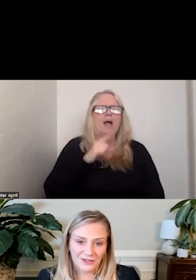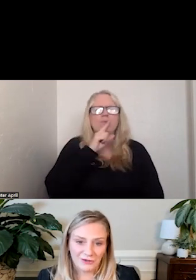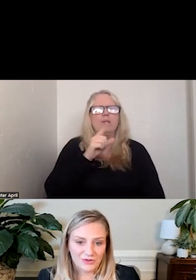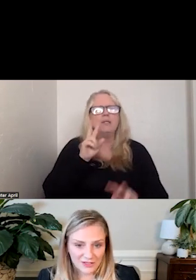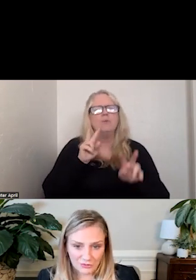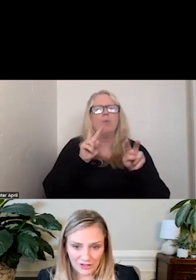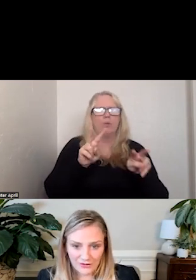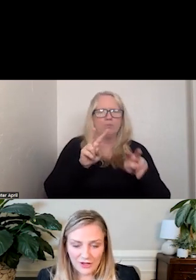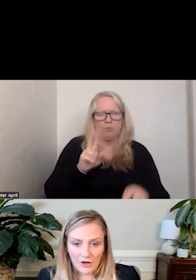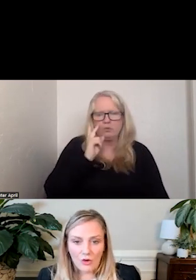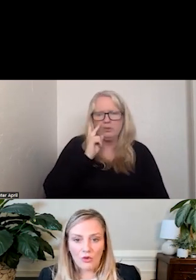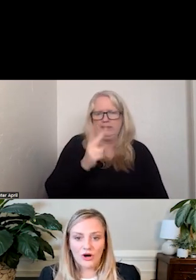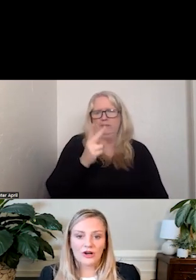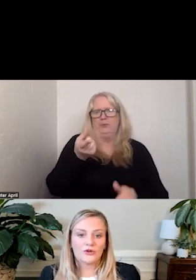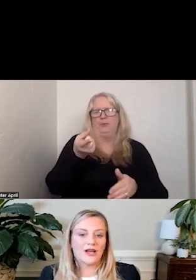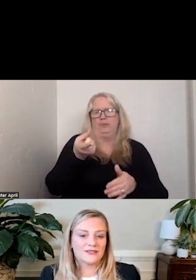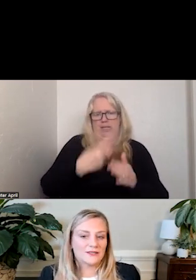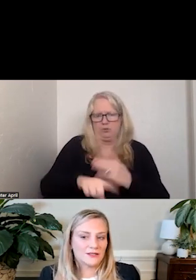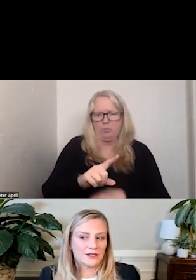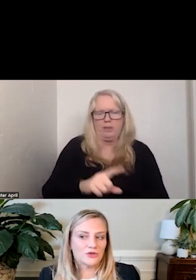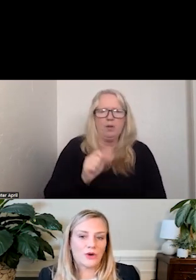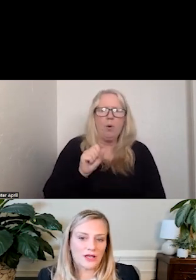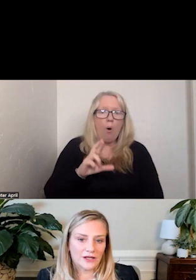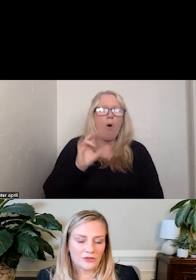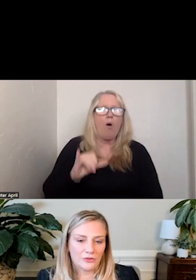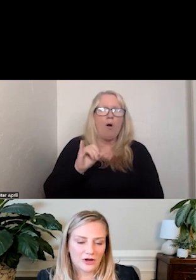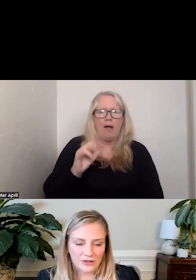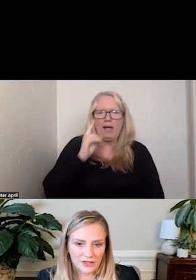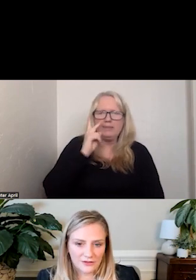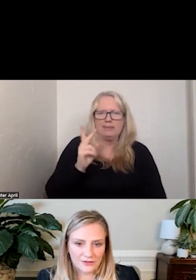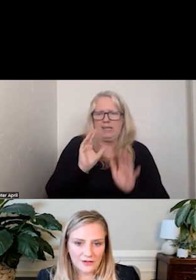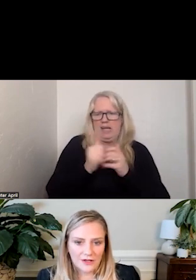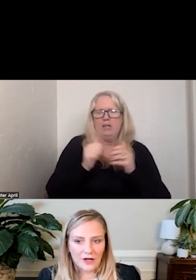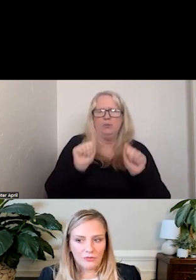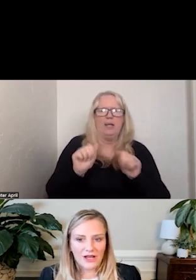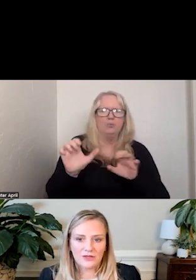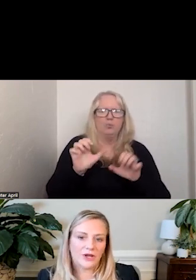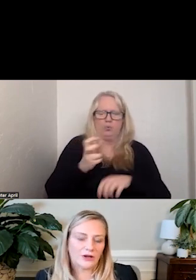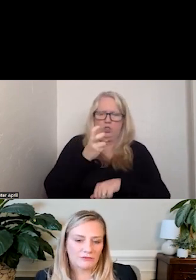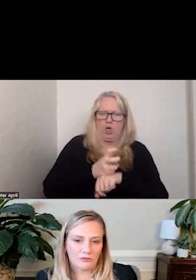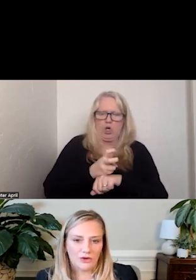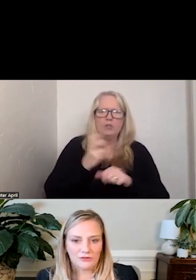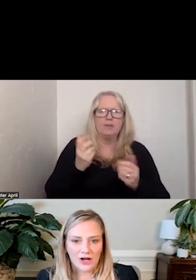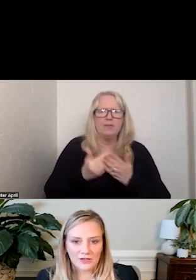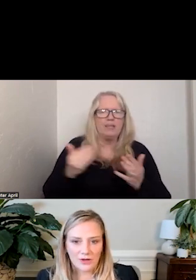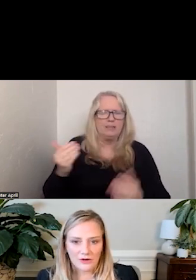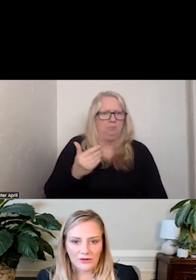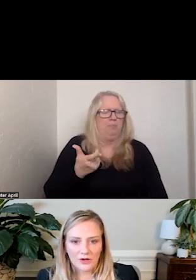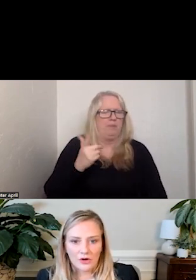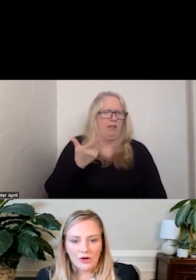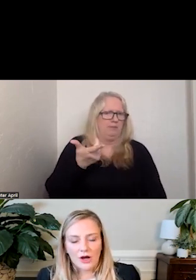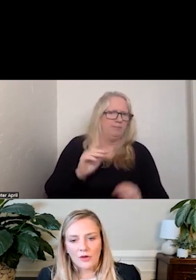to seeing you next week. Or, I see that you know how to get through hard things. That is apparent from what we've talked